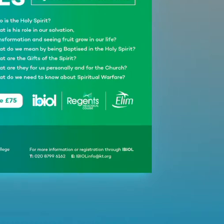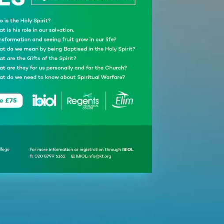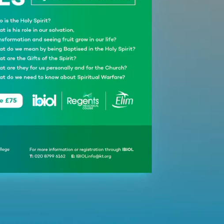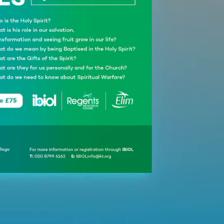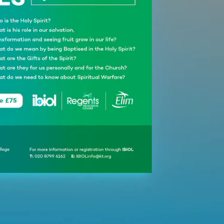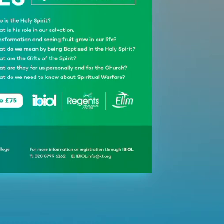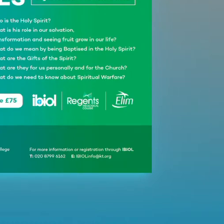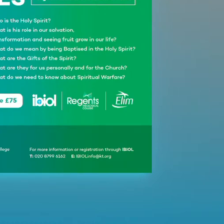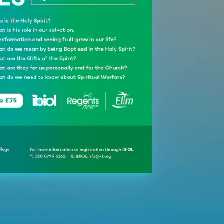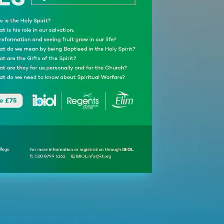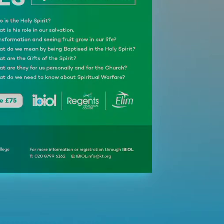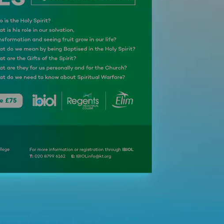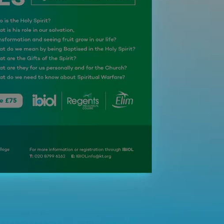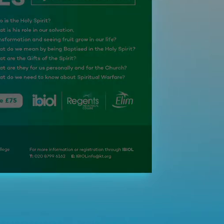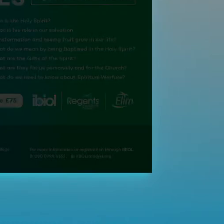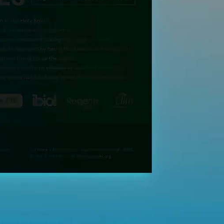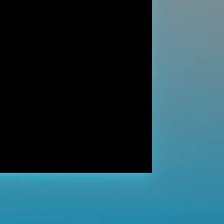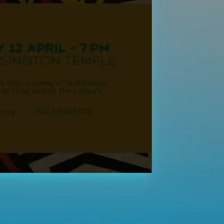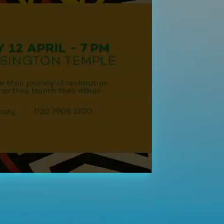That's for.